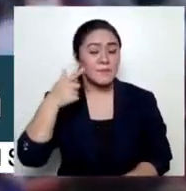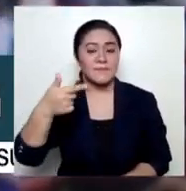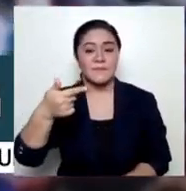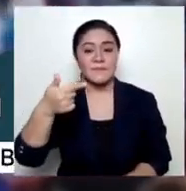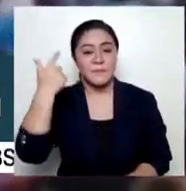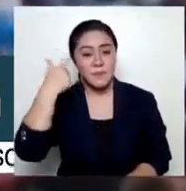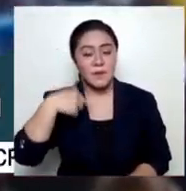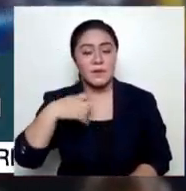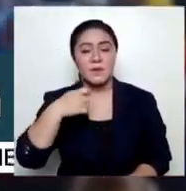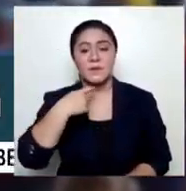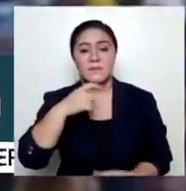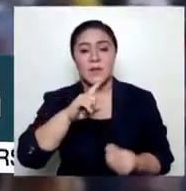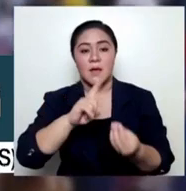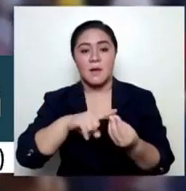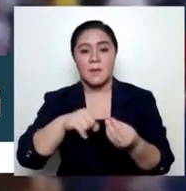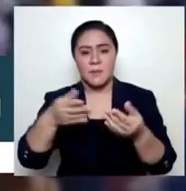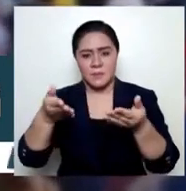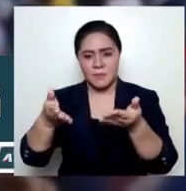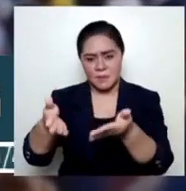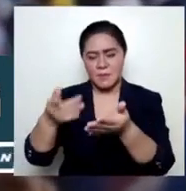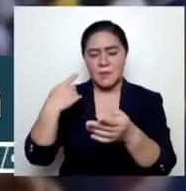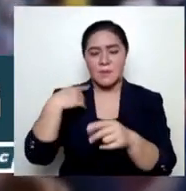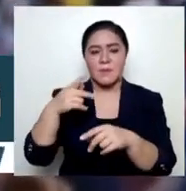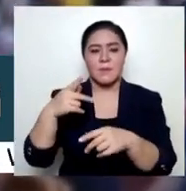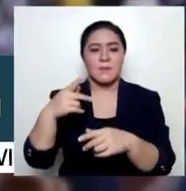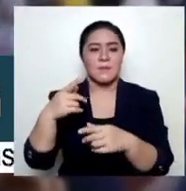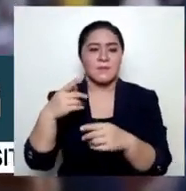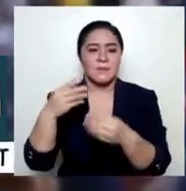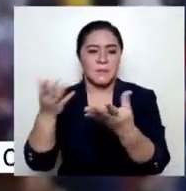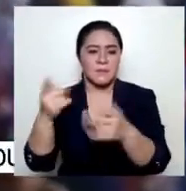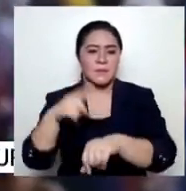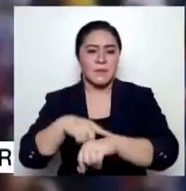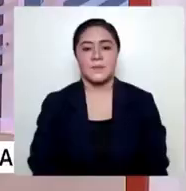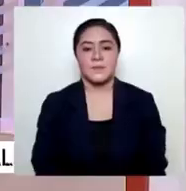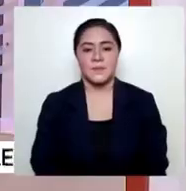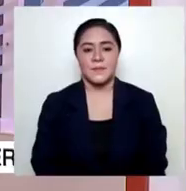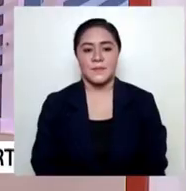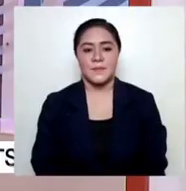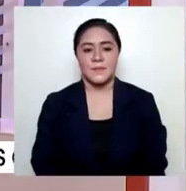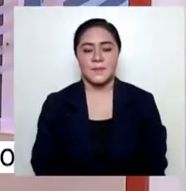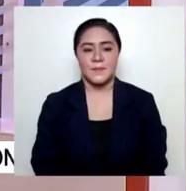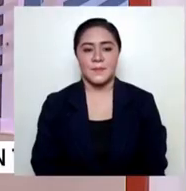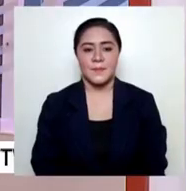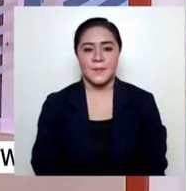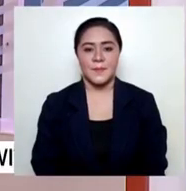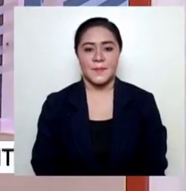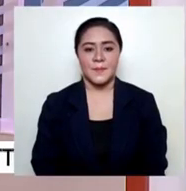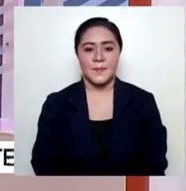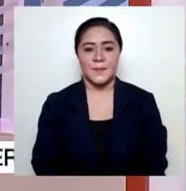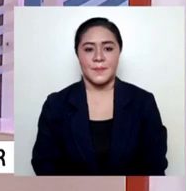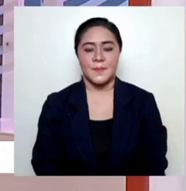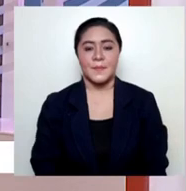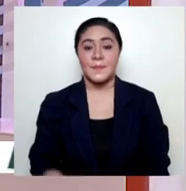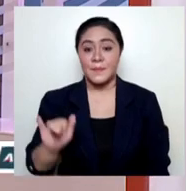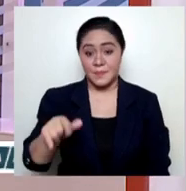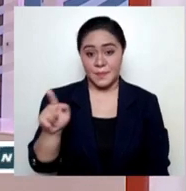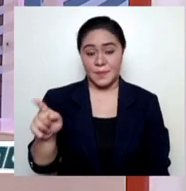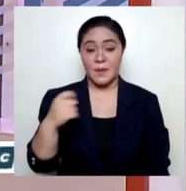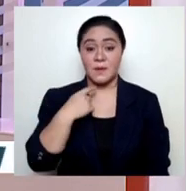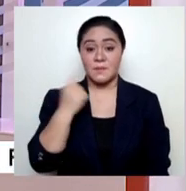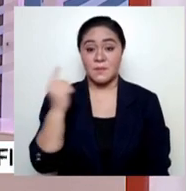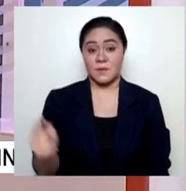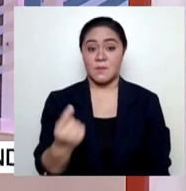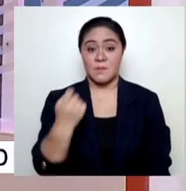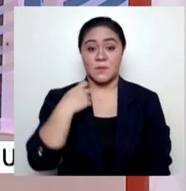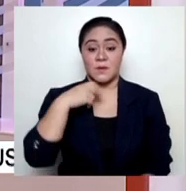more time to study the effects brought about by e-sabong. The Justice Department not withdrawing its drug